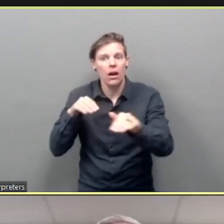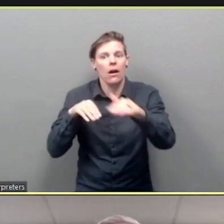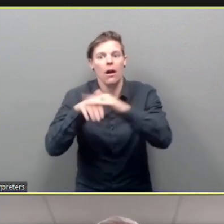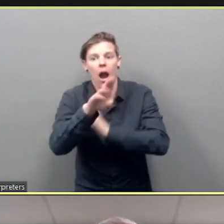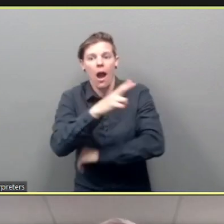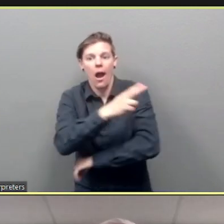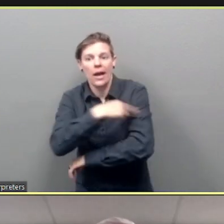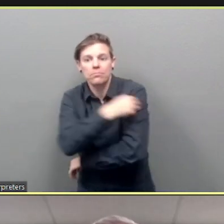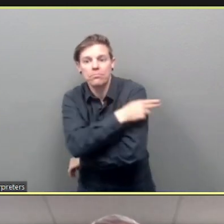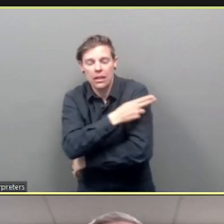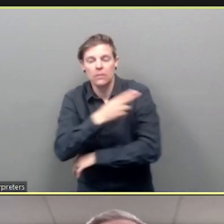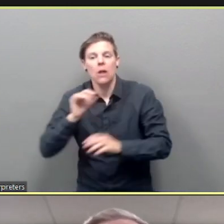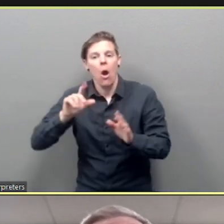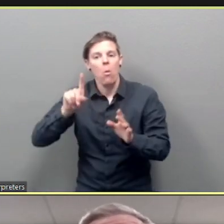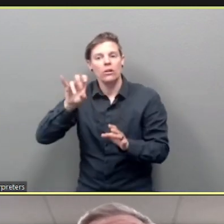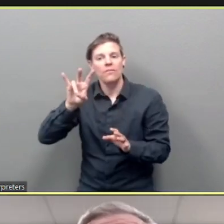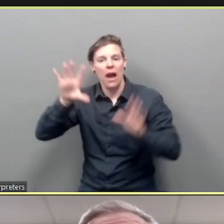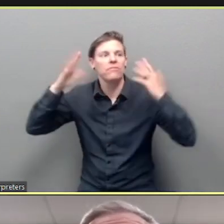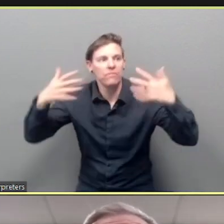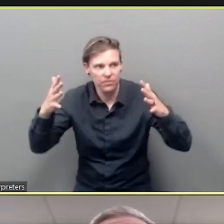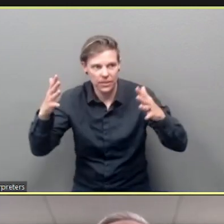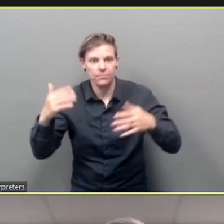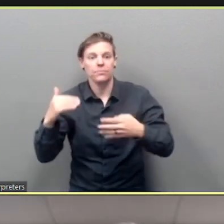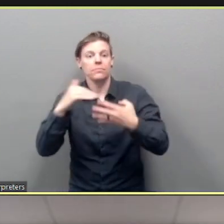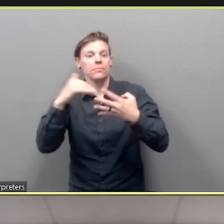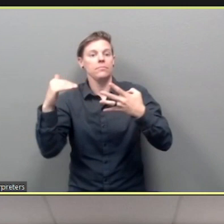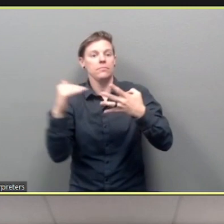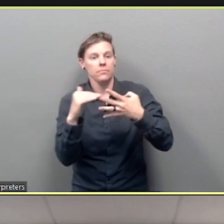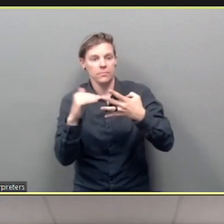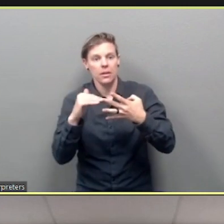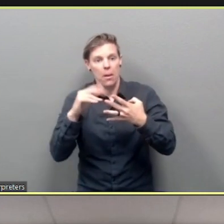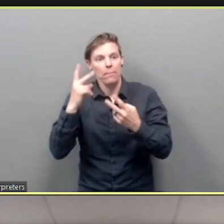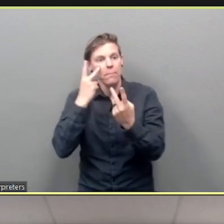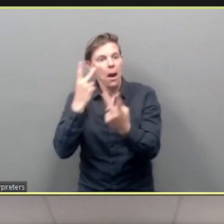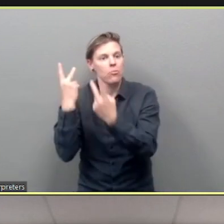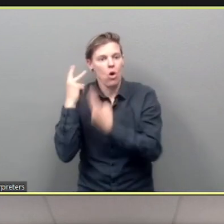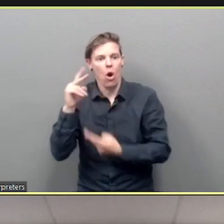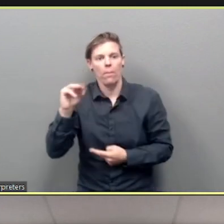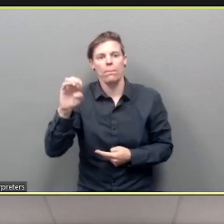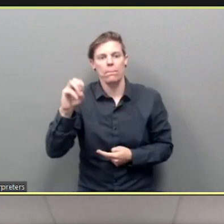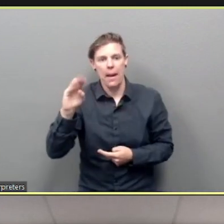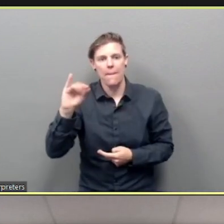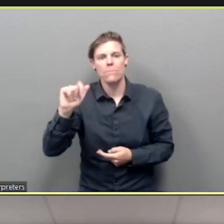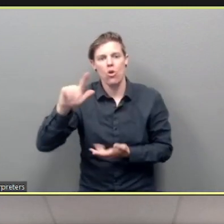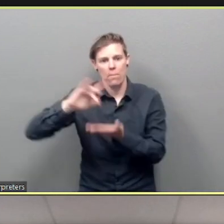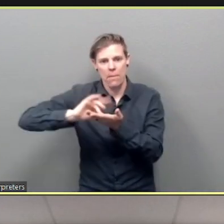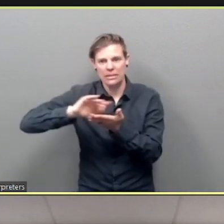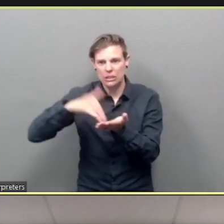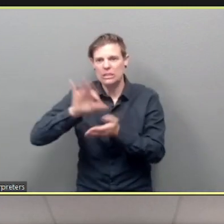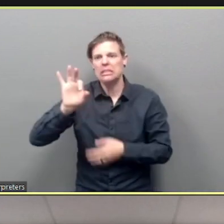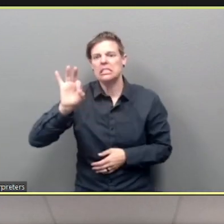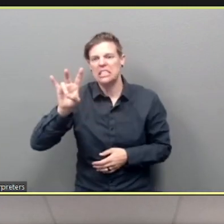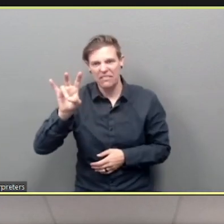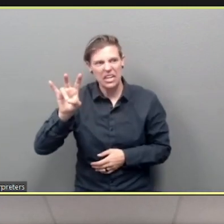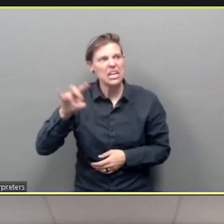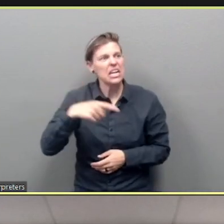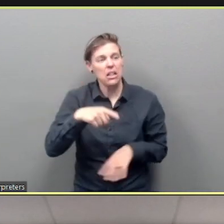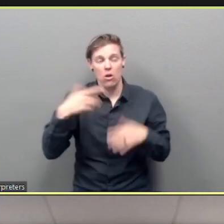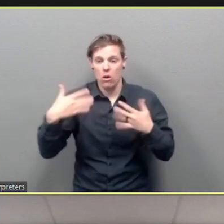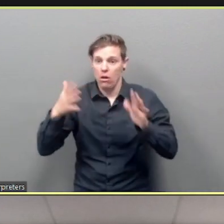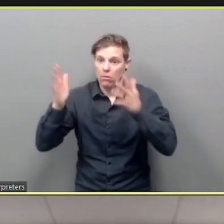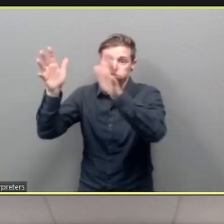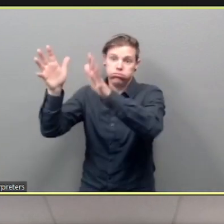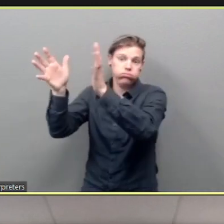County Hospital, which is a pretty small hospital, my friends, and they are doing a great job. Thank you, Christina Campos,